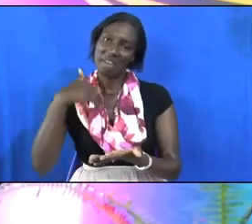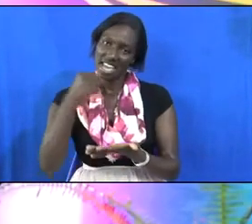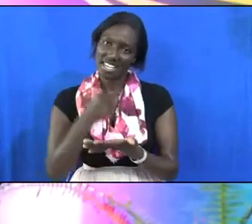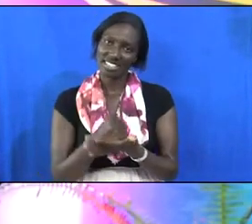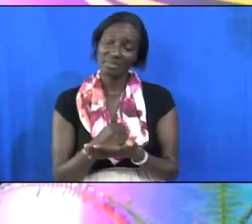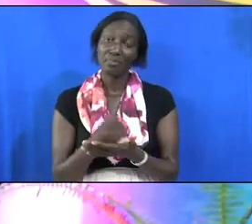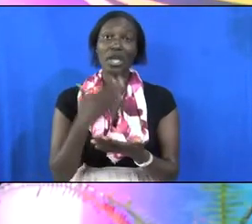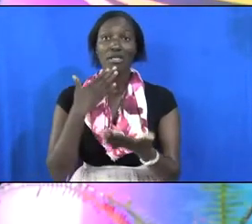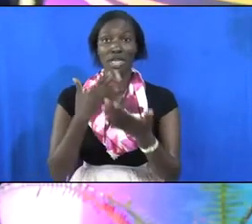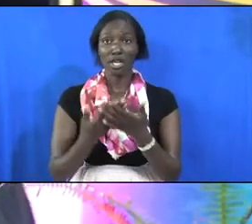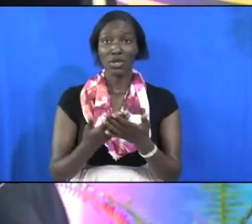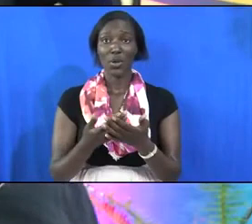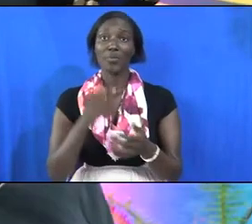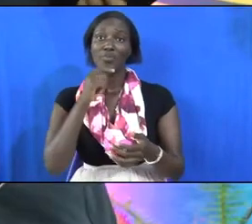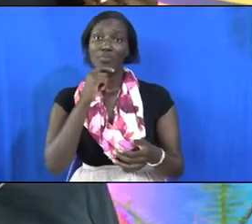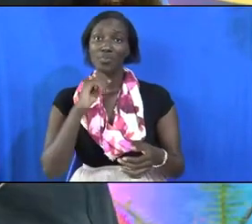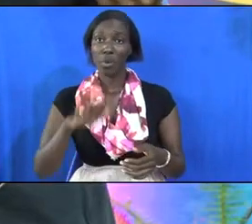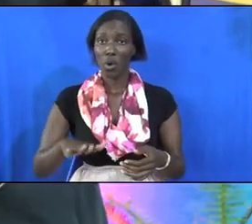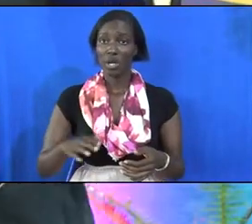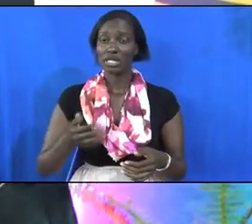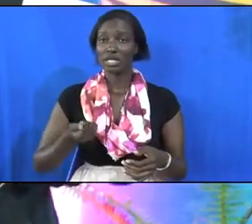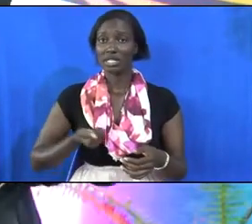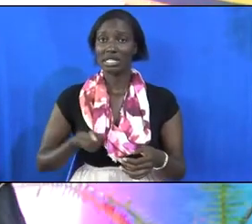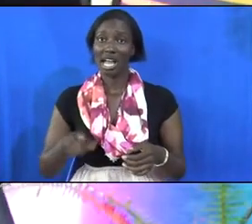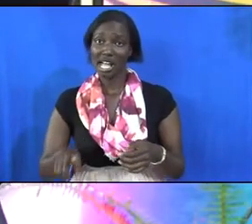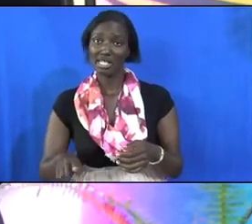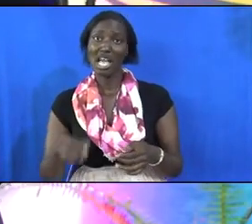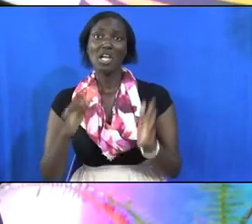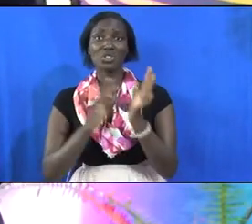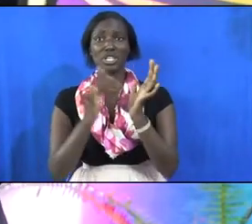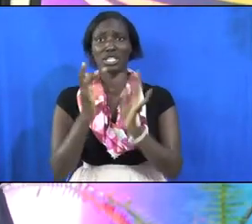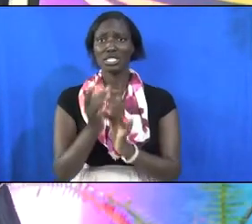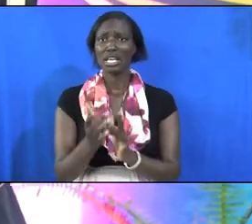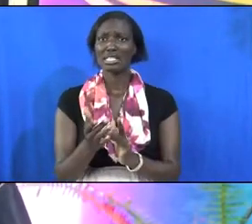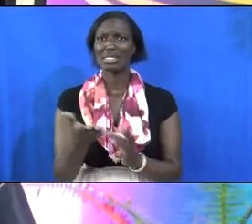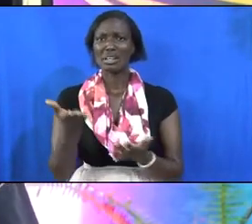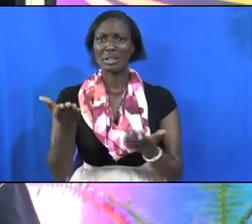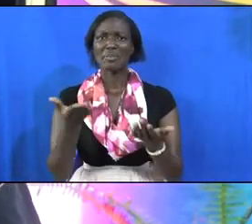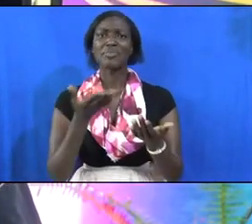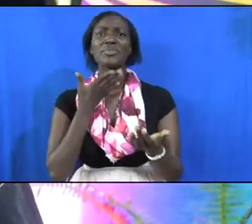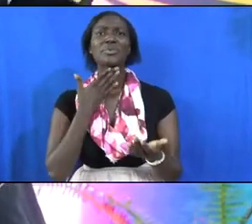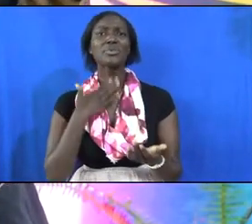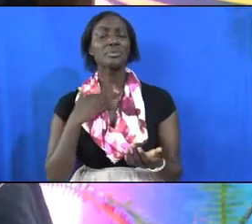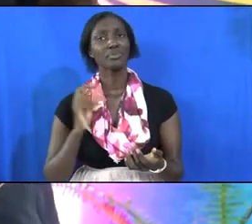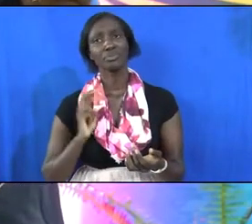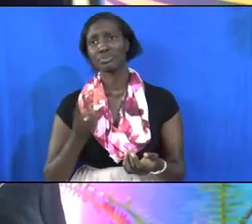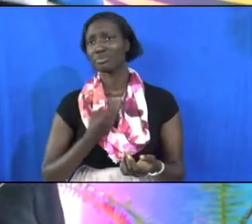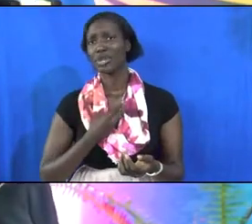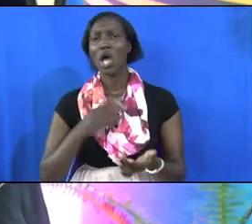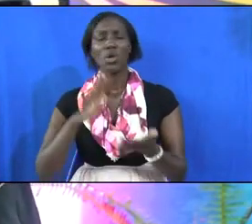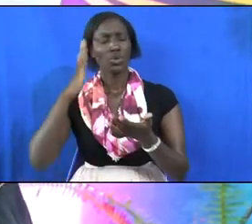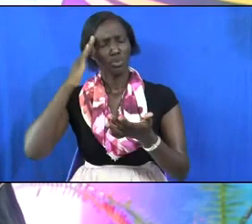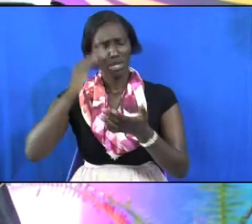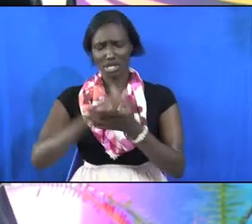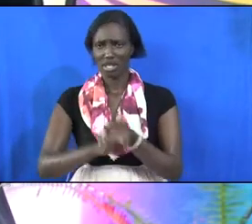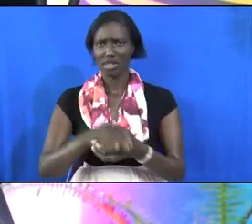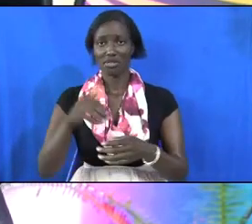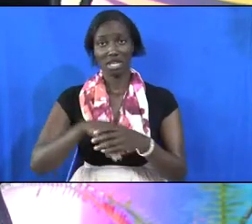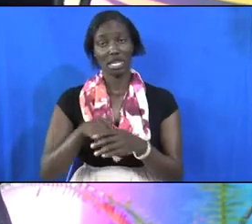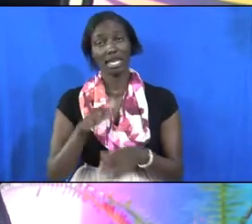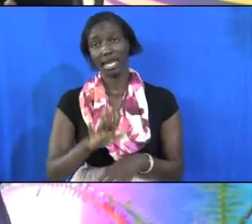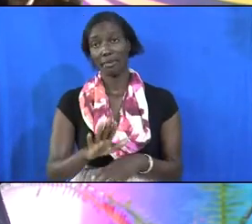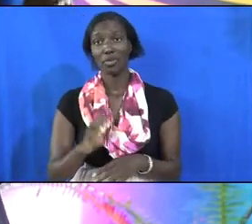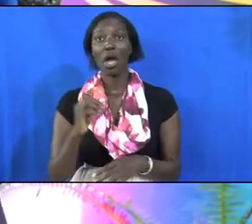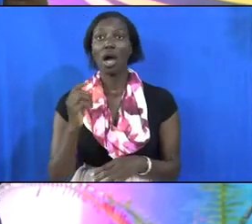much. Boys and girls, Jesus wants us to believe in him. Not only to believe in him,